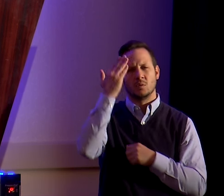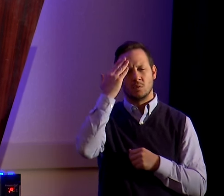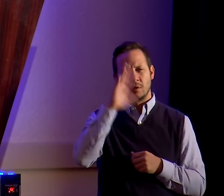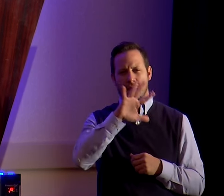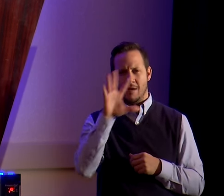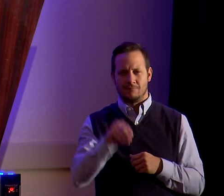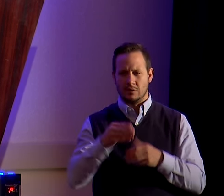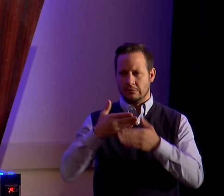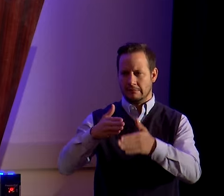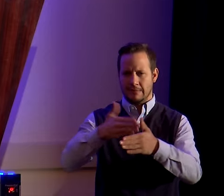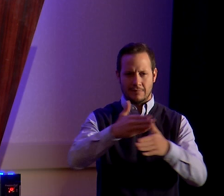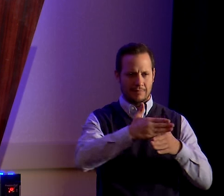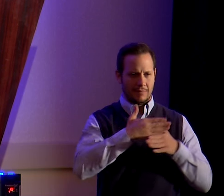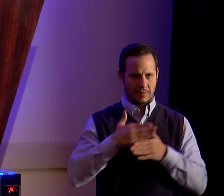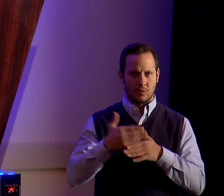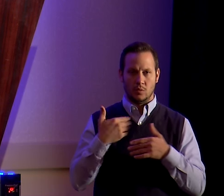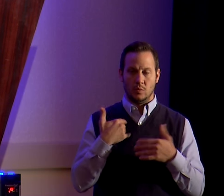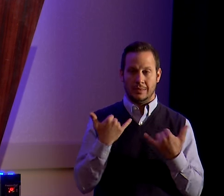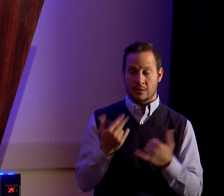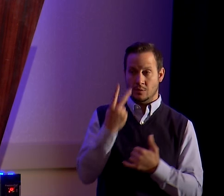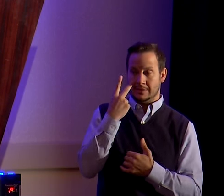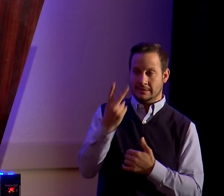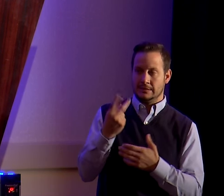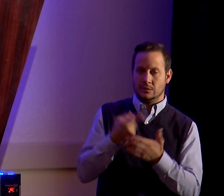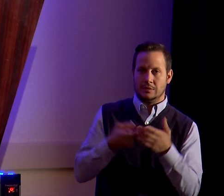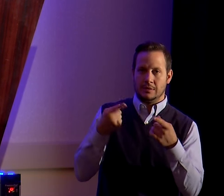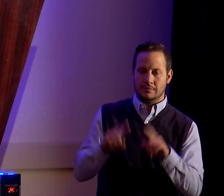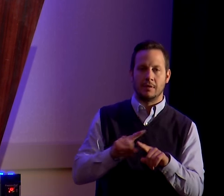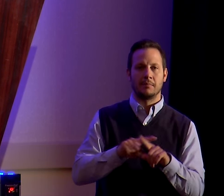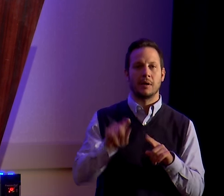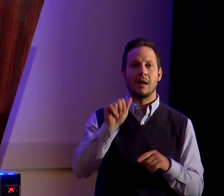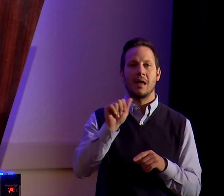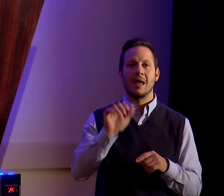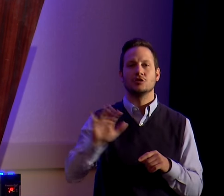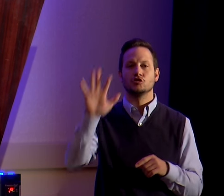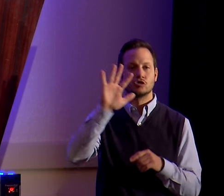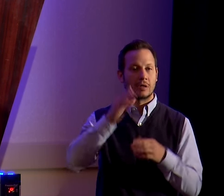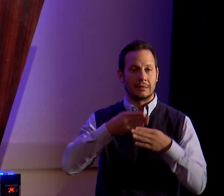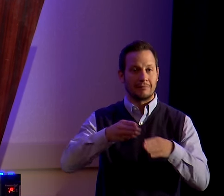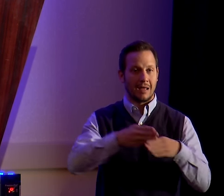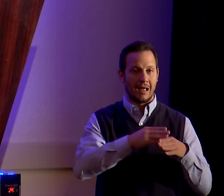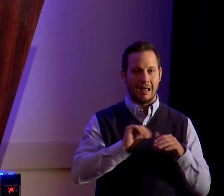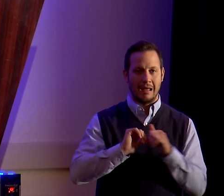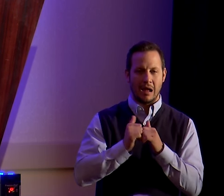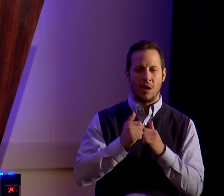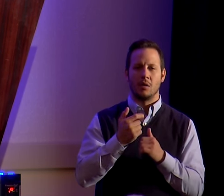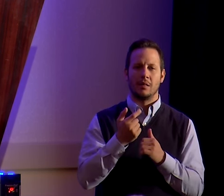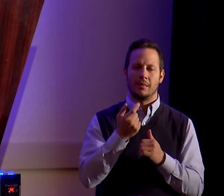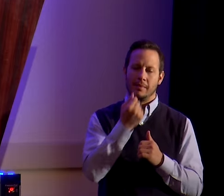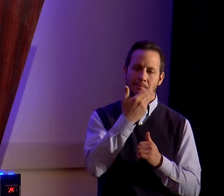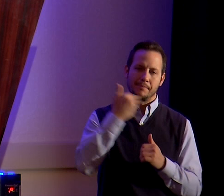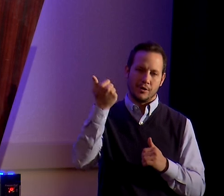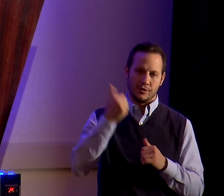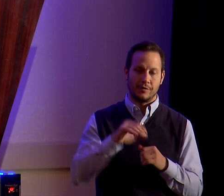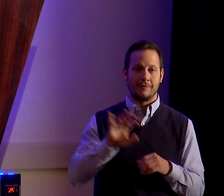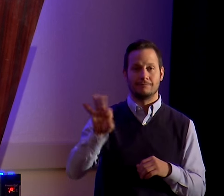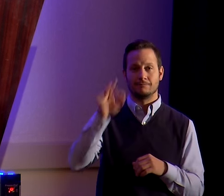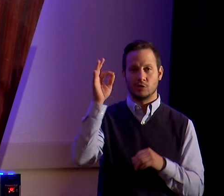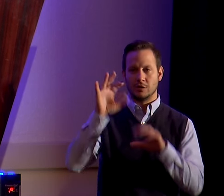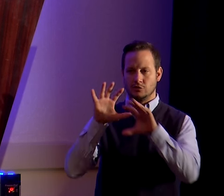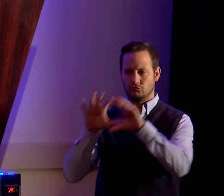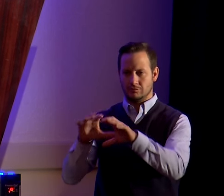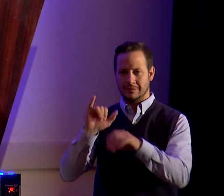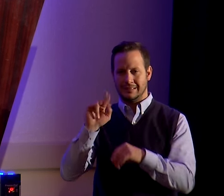badly, and we're seeing still the consequence of that. And in Asia, they divided it up a little bit better, right? So the French had the